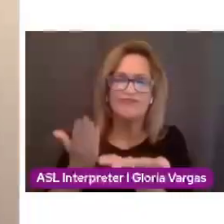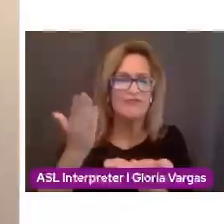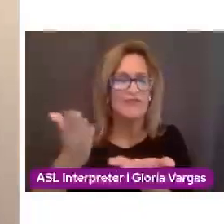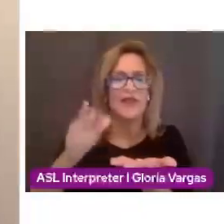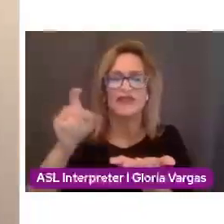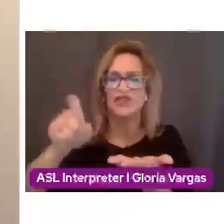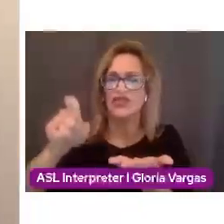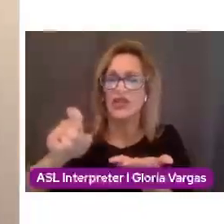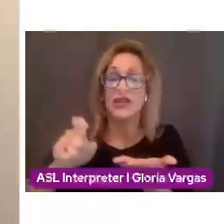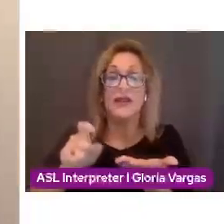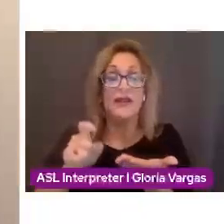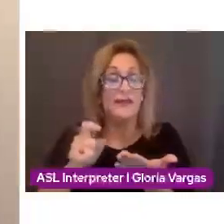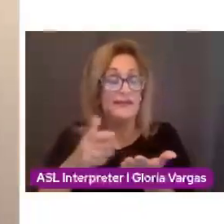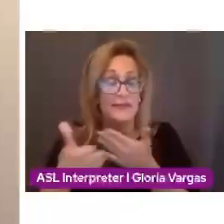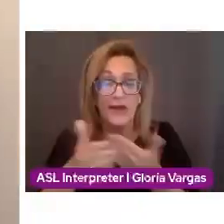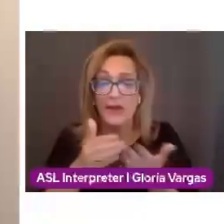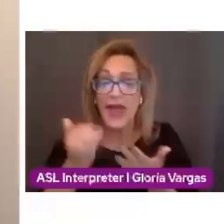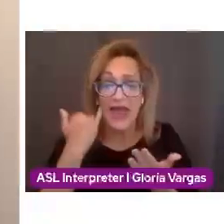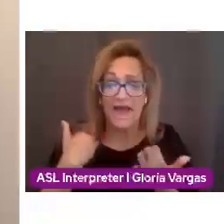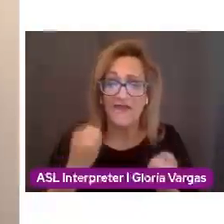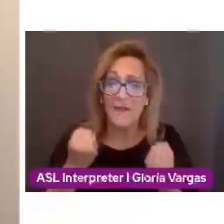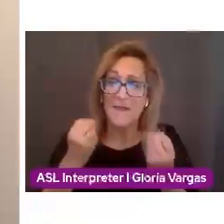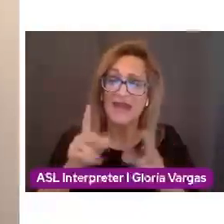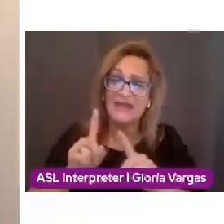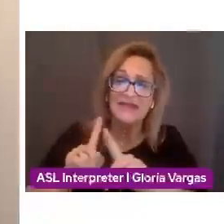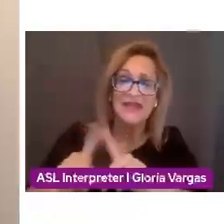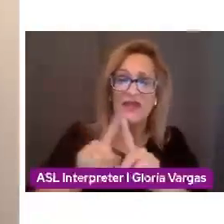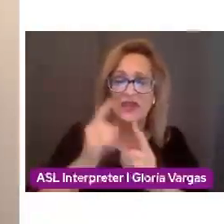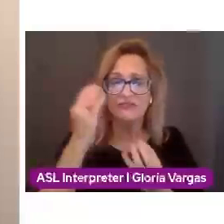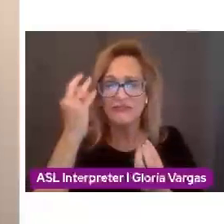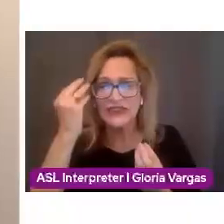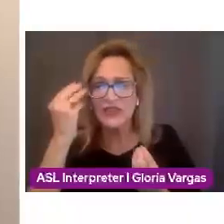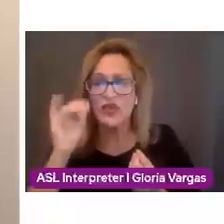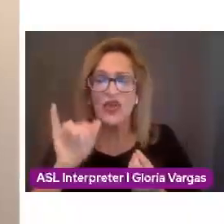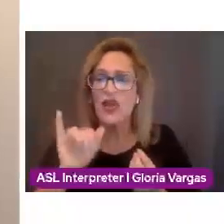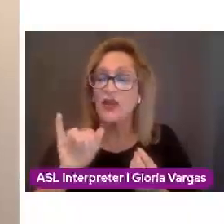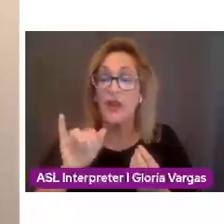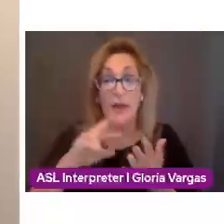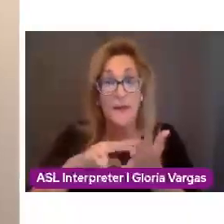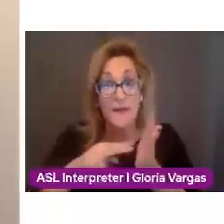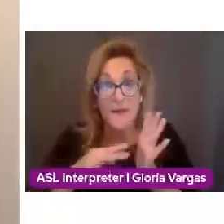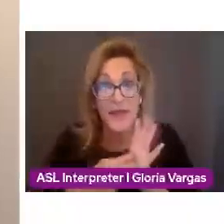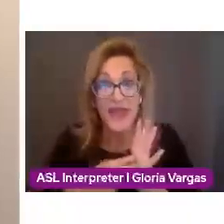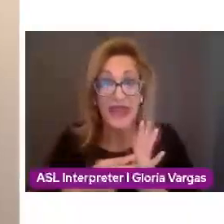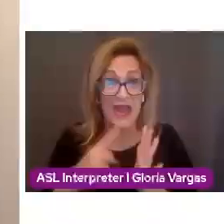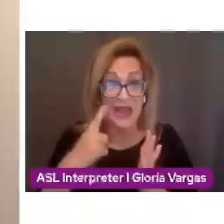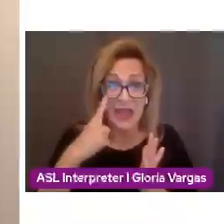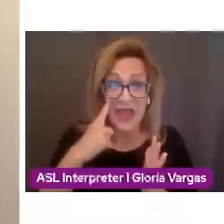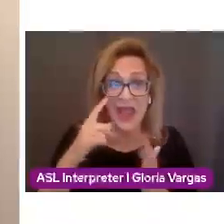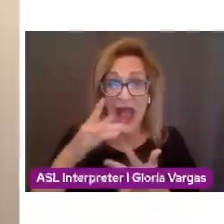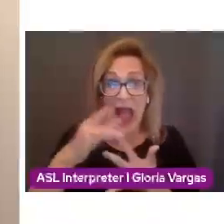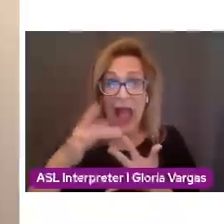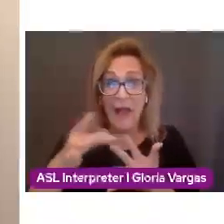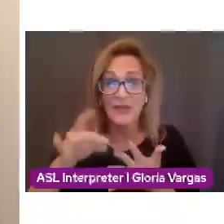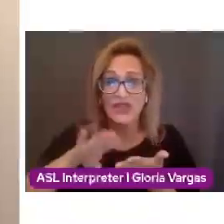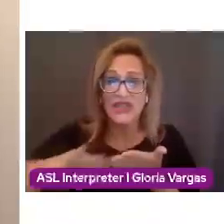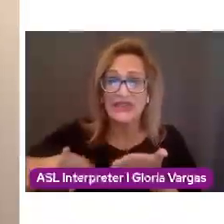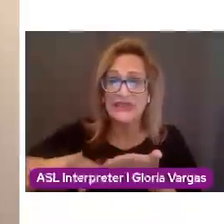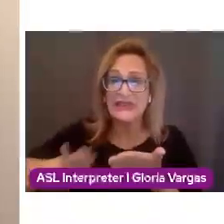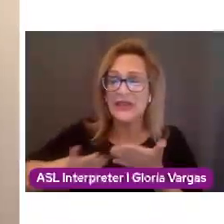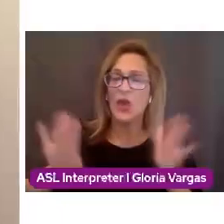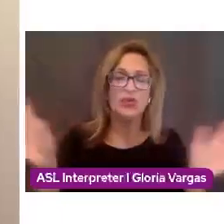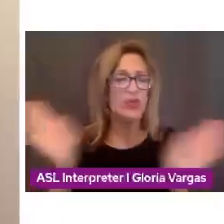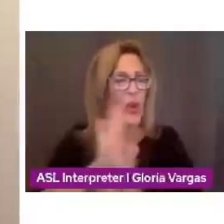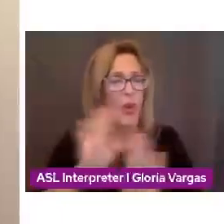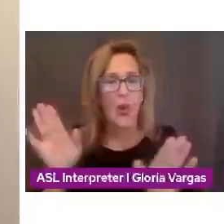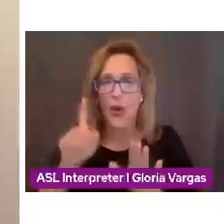are multiple considerations, we should not be actively ruling out any single option right now when it comes